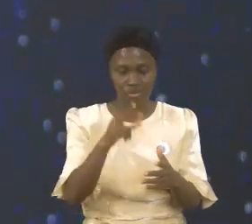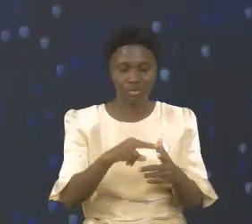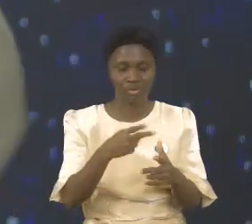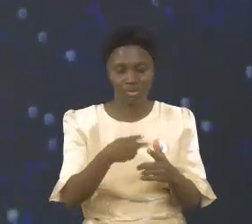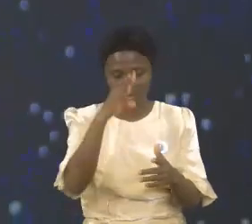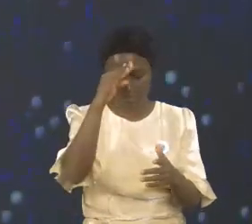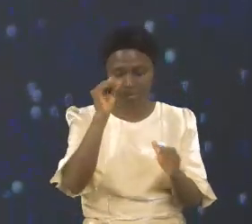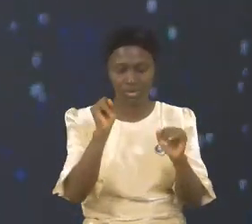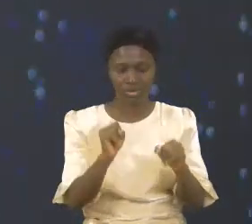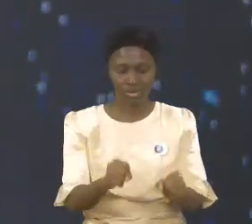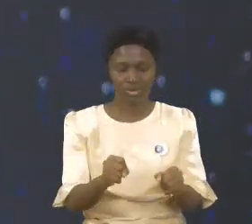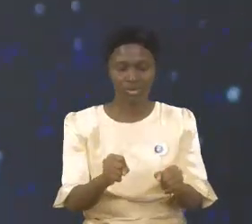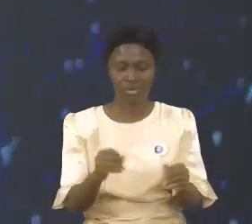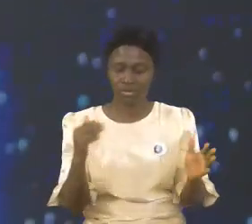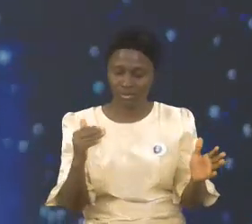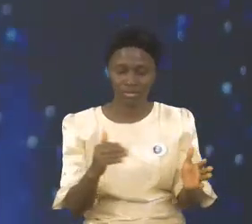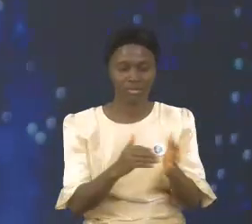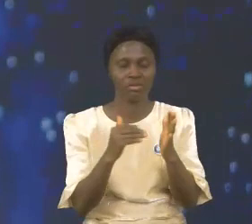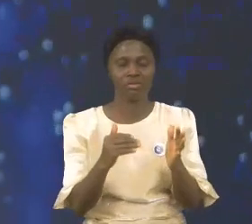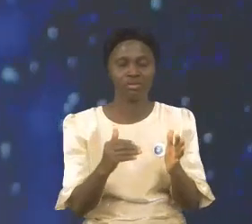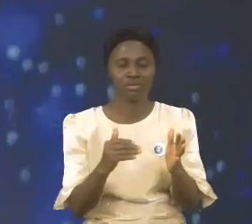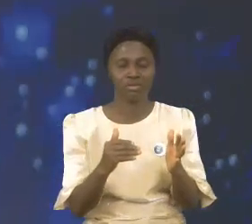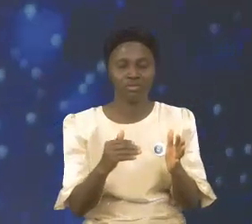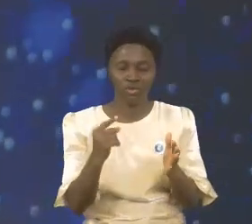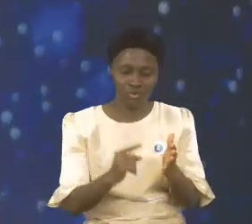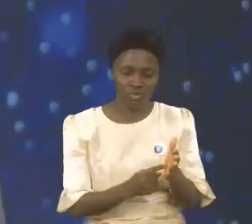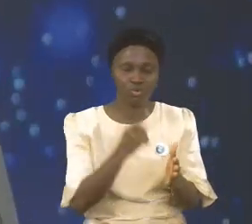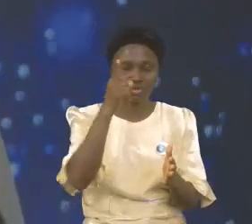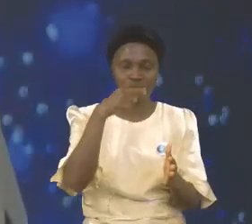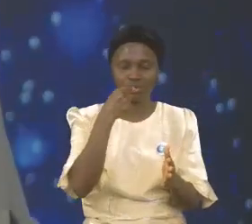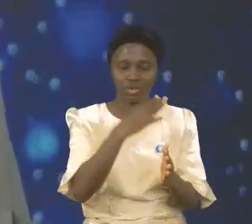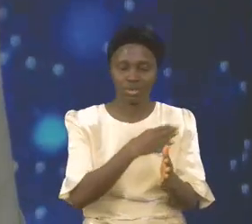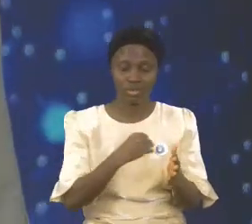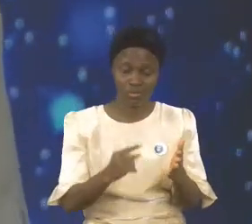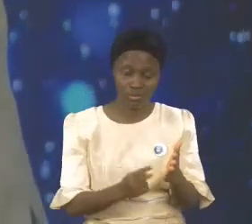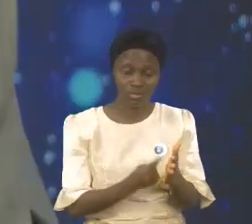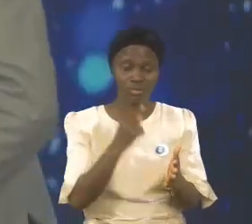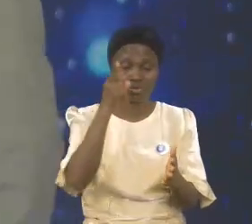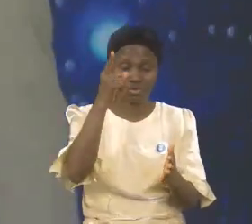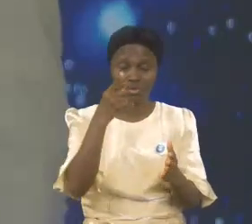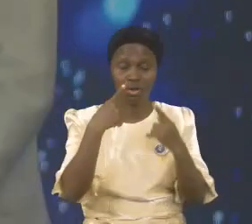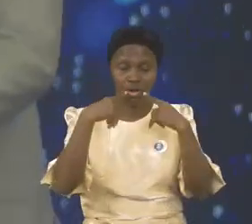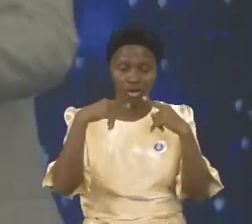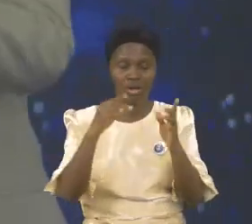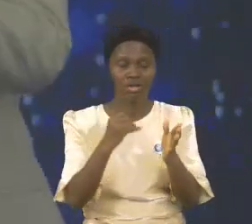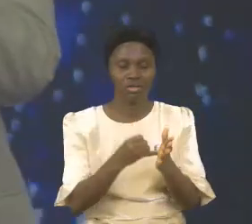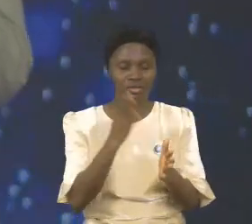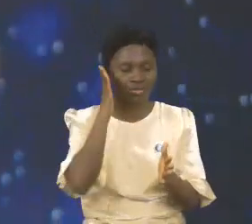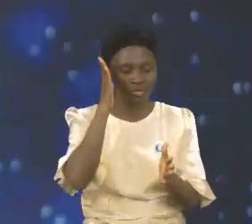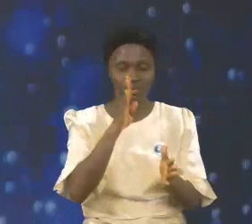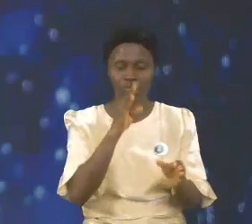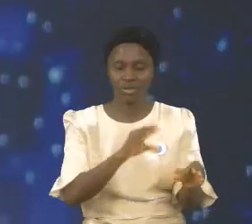contradict. Once you say, and once you pronounce, it will be done at